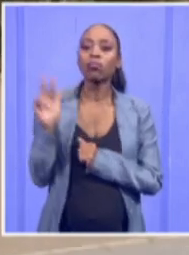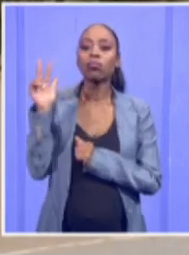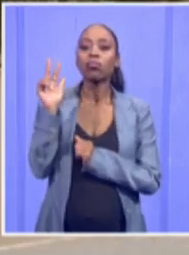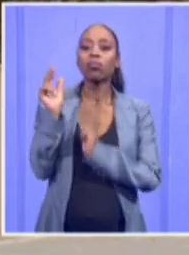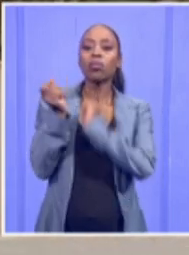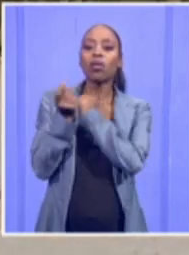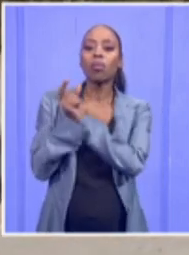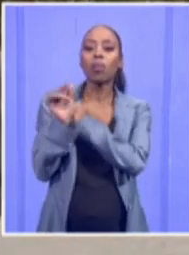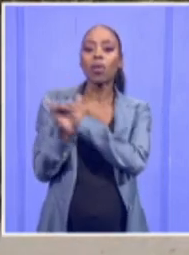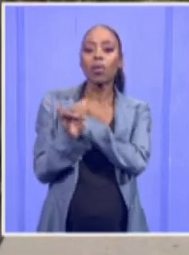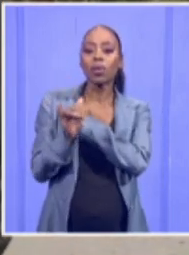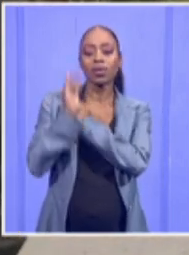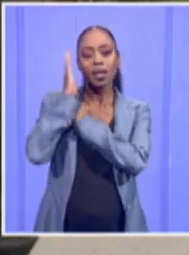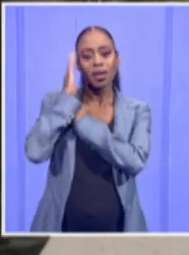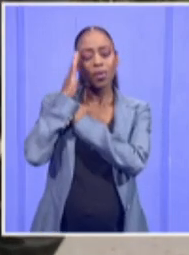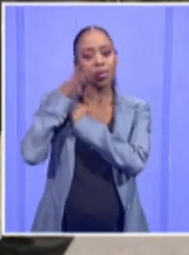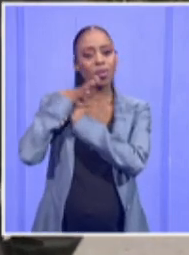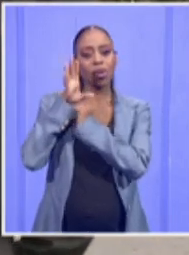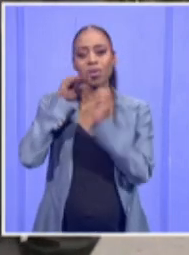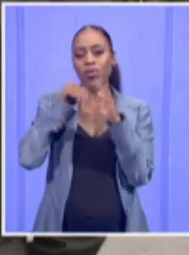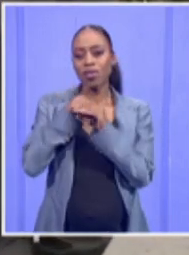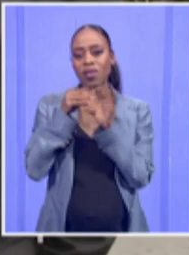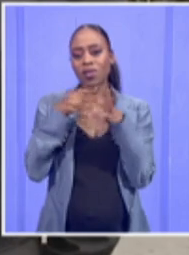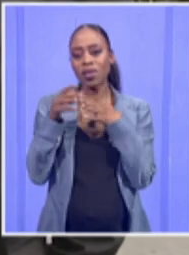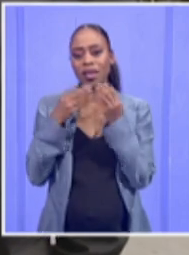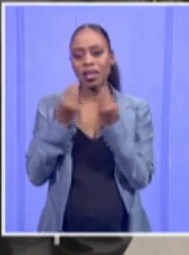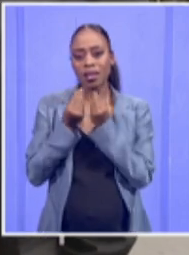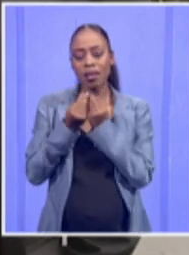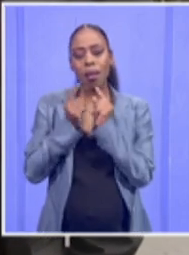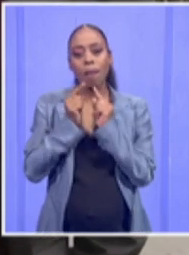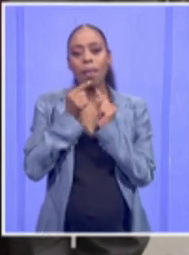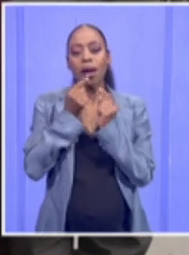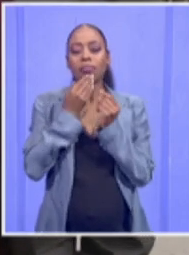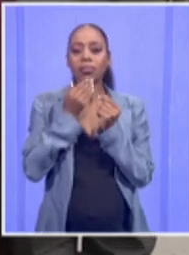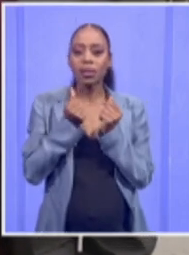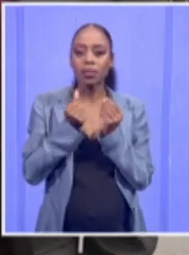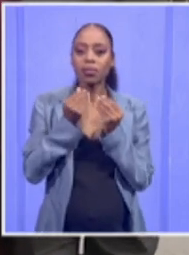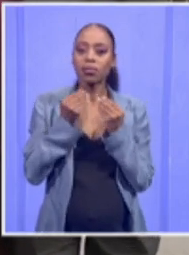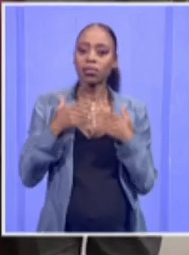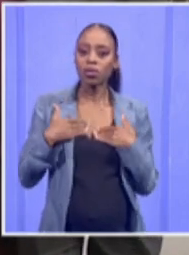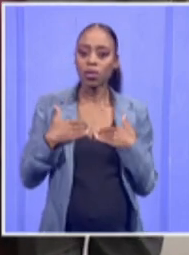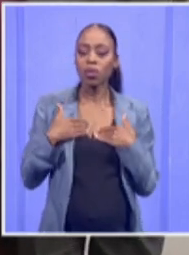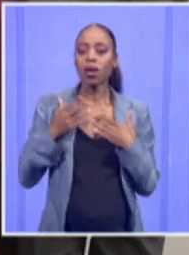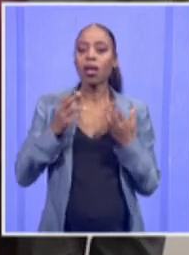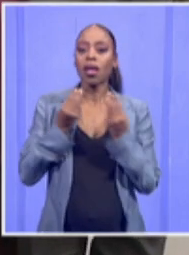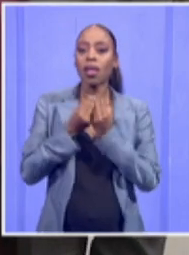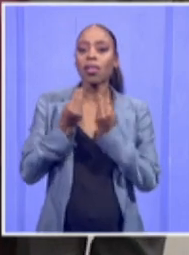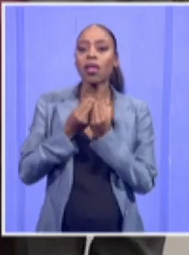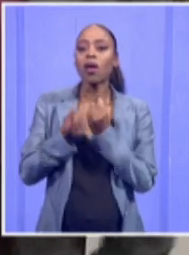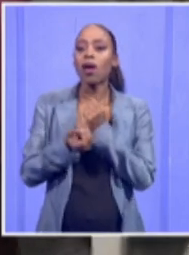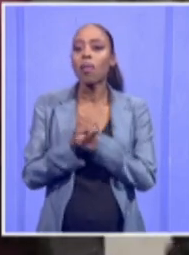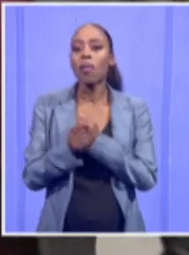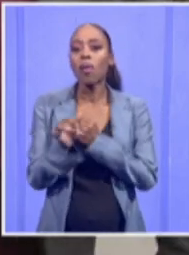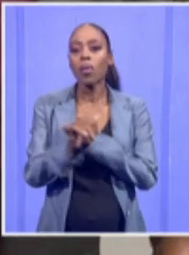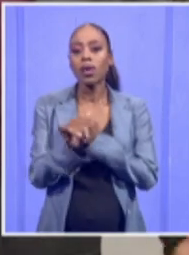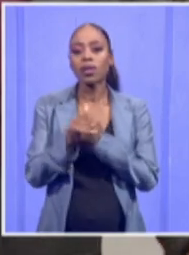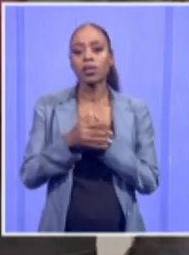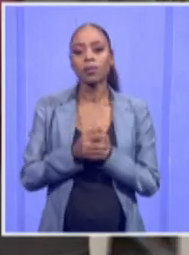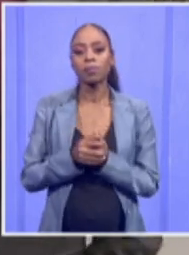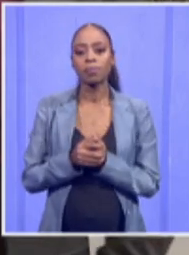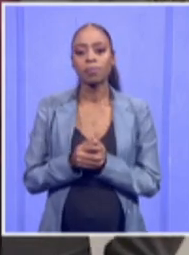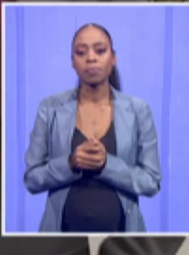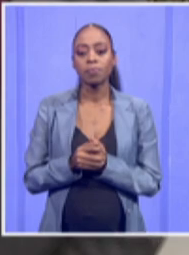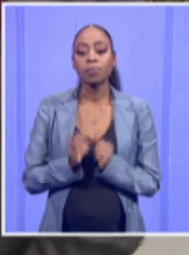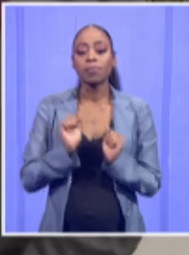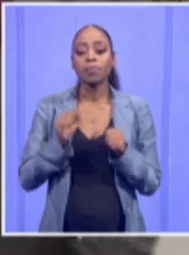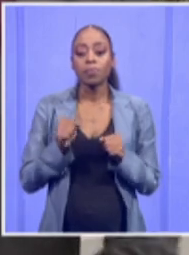to tie yourself to anything, but tell us about the pledges that will be made, and hopefully we see them being made. Well, I think there